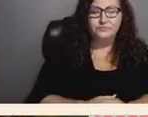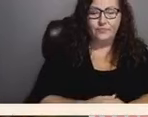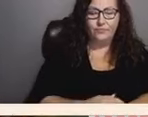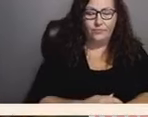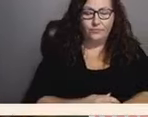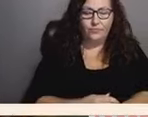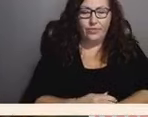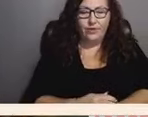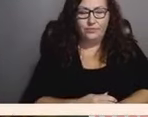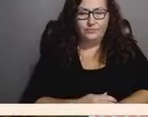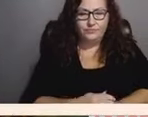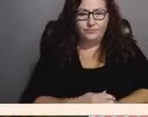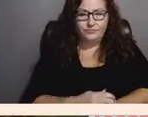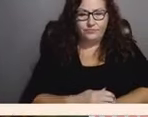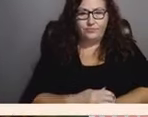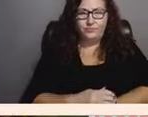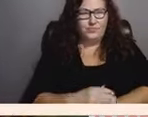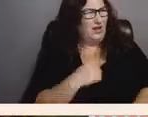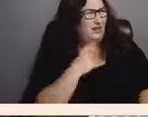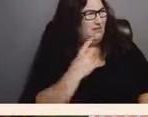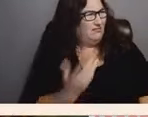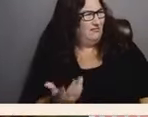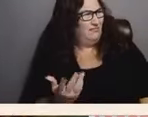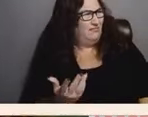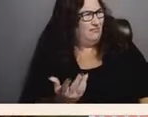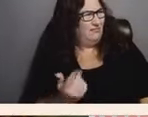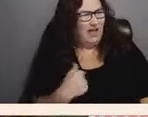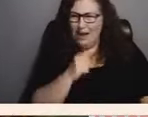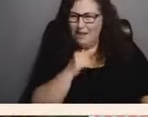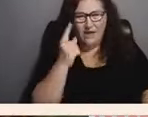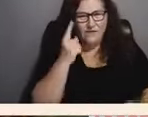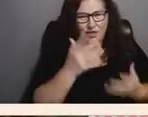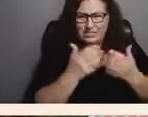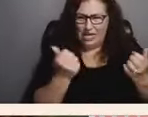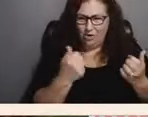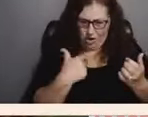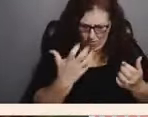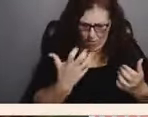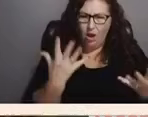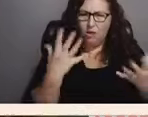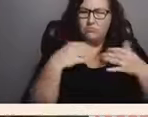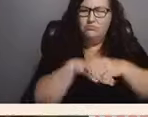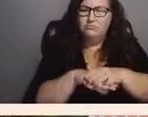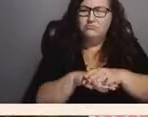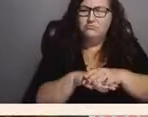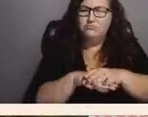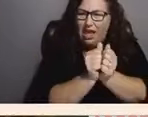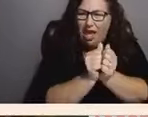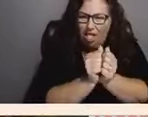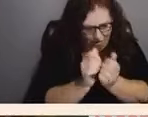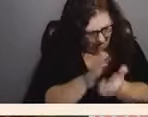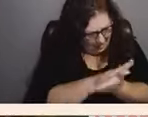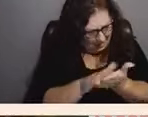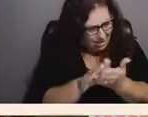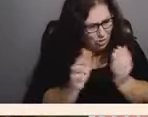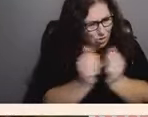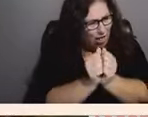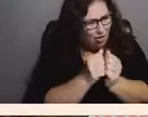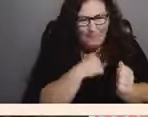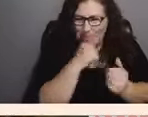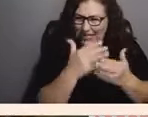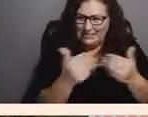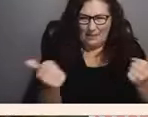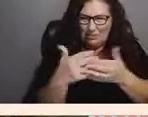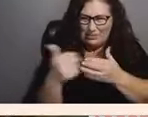clothes. I said, look, I'm not for segregation. I put all of them together. You know, let's get clean together. I'm not going to separate the white clothes and the